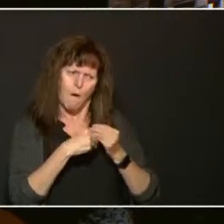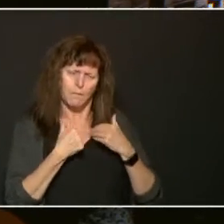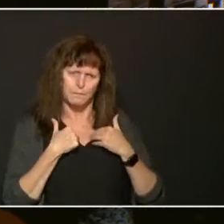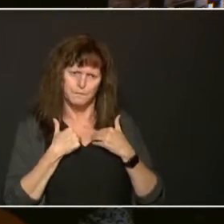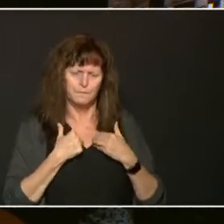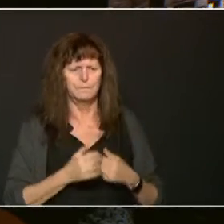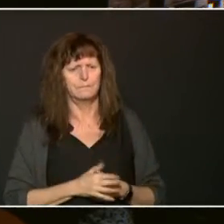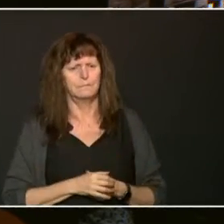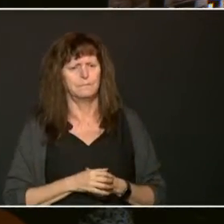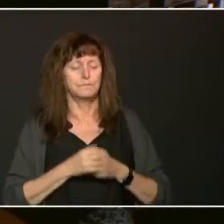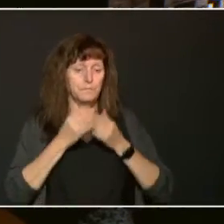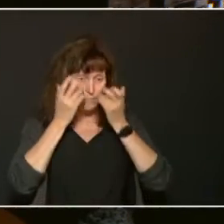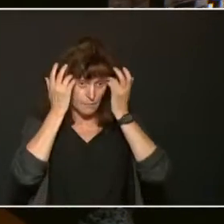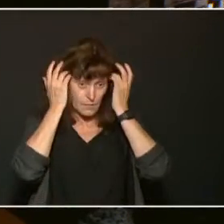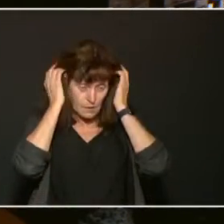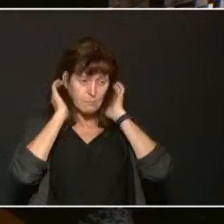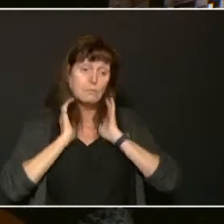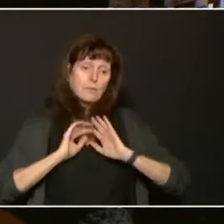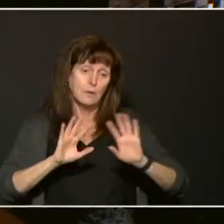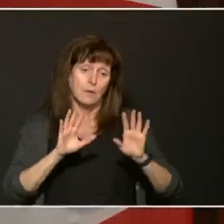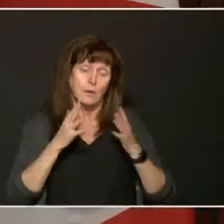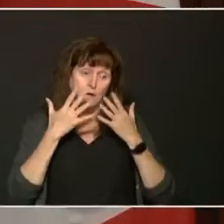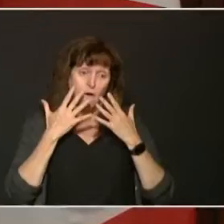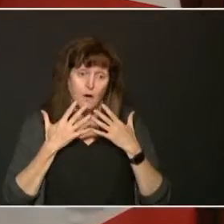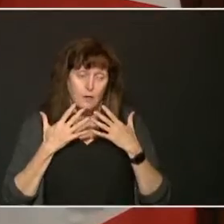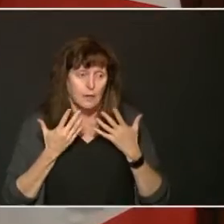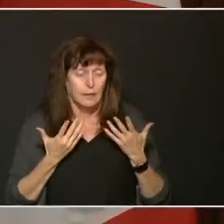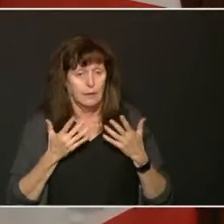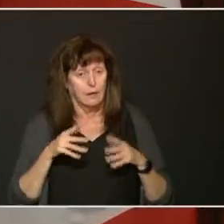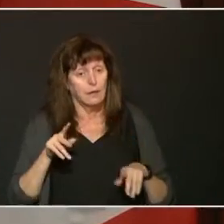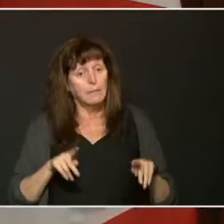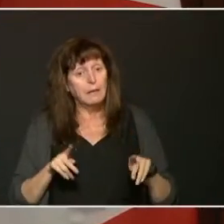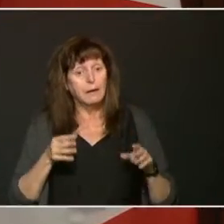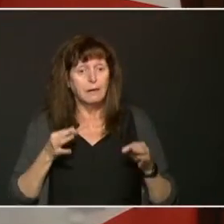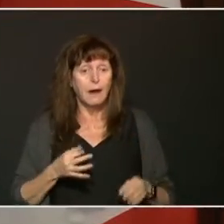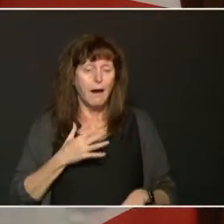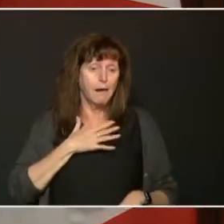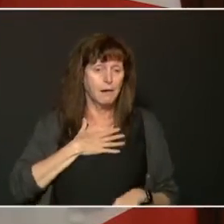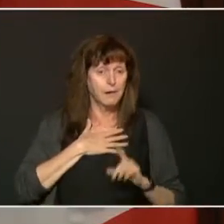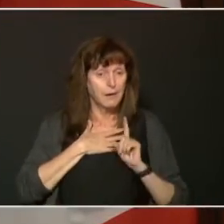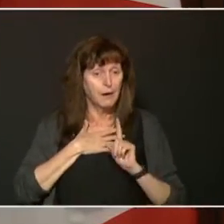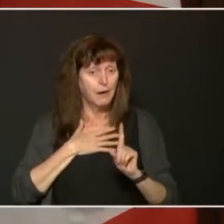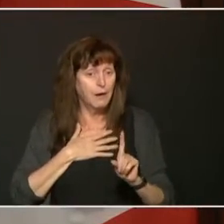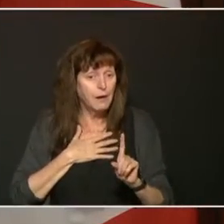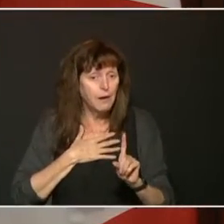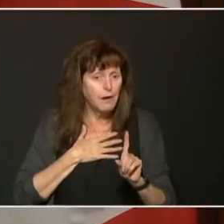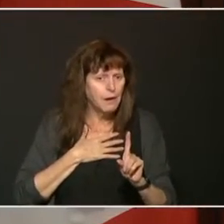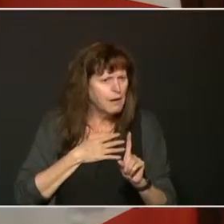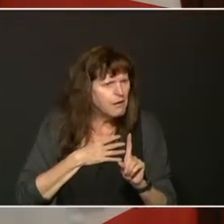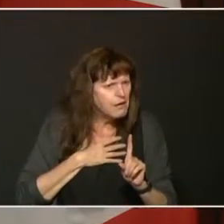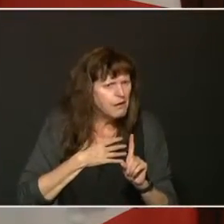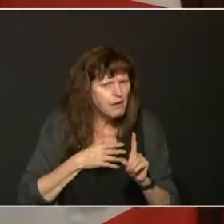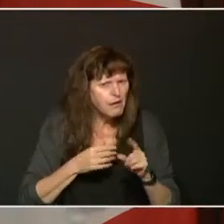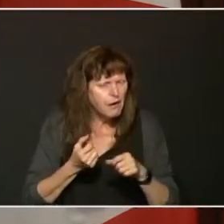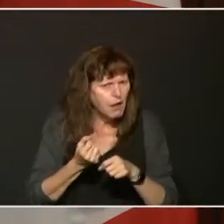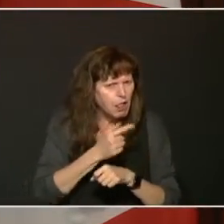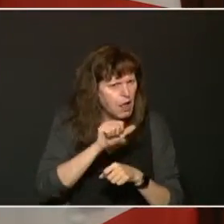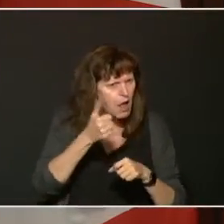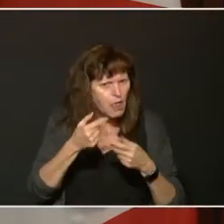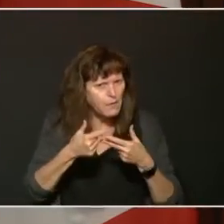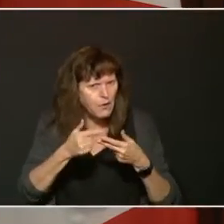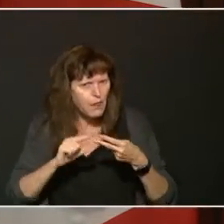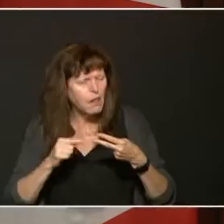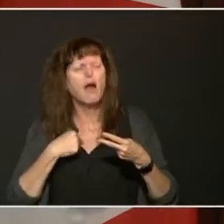unfortunate if people are turning away because they're being offered a different vaccine.